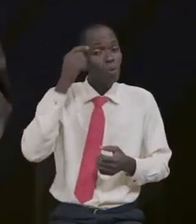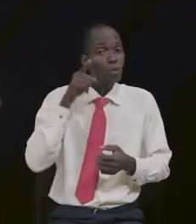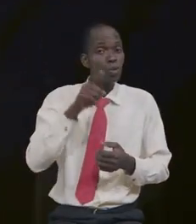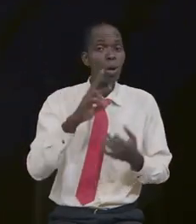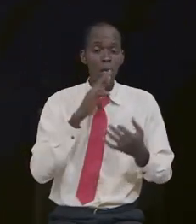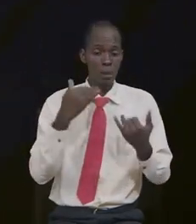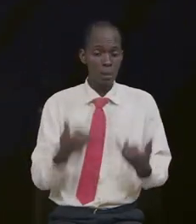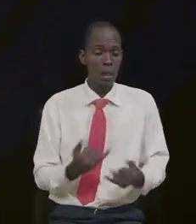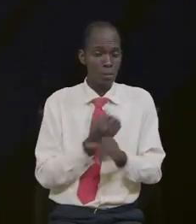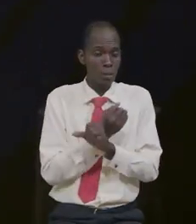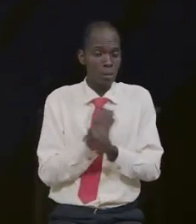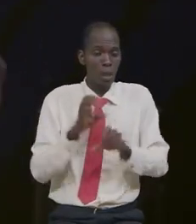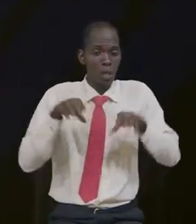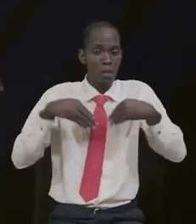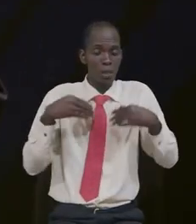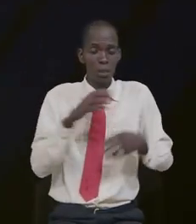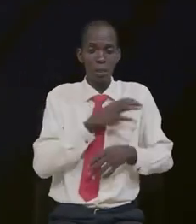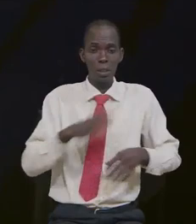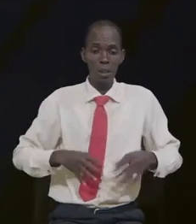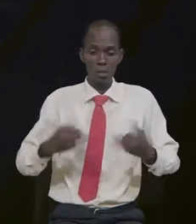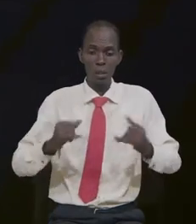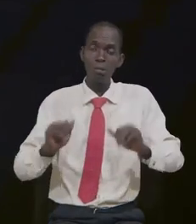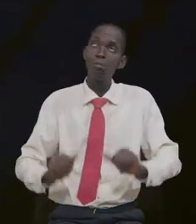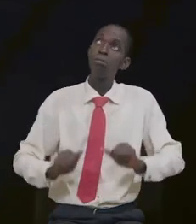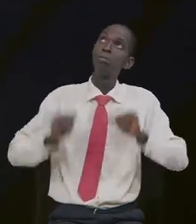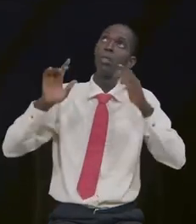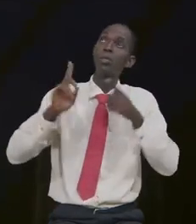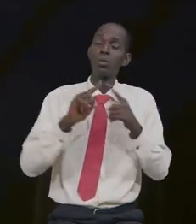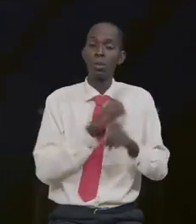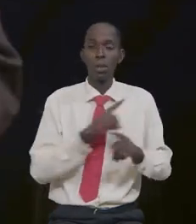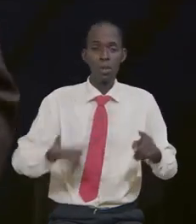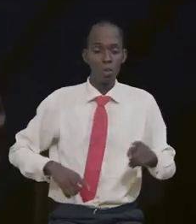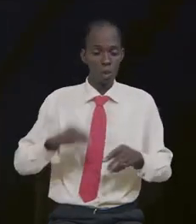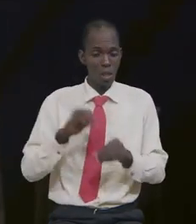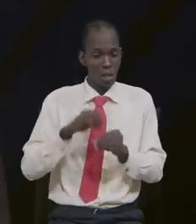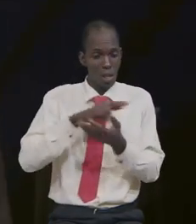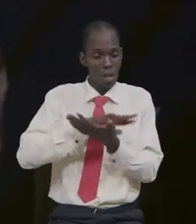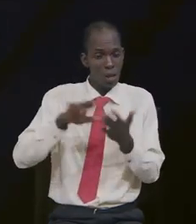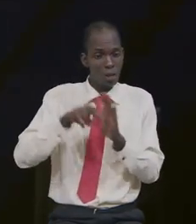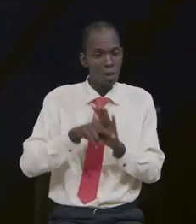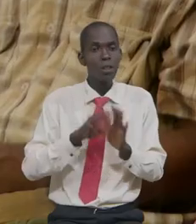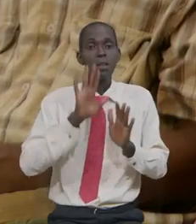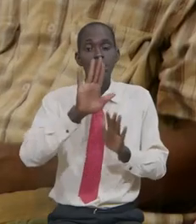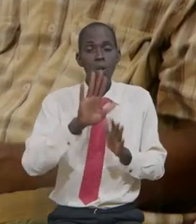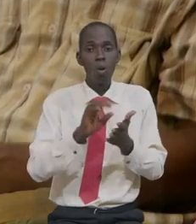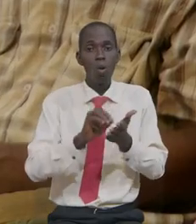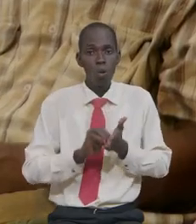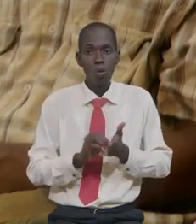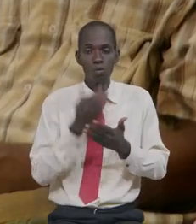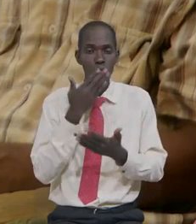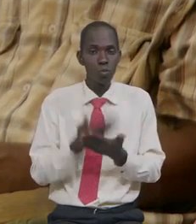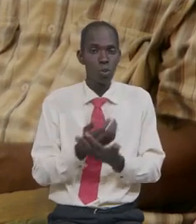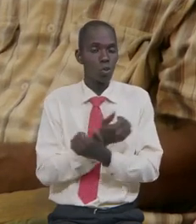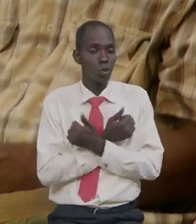to the Lord totally now and yielded to the Lord in righteousness, they are angry. They are angry at